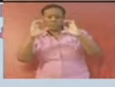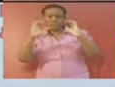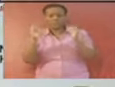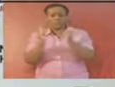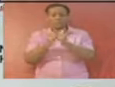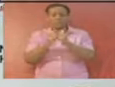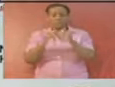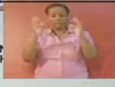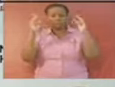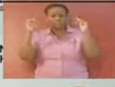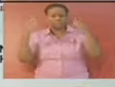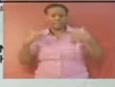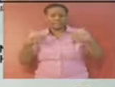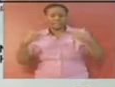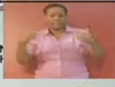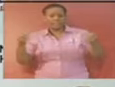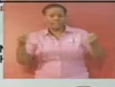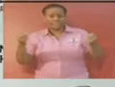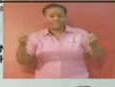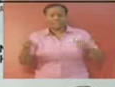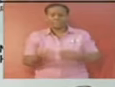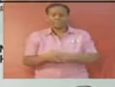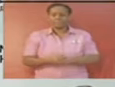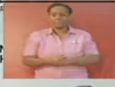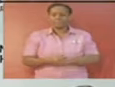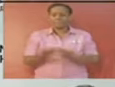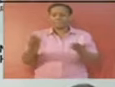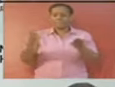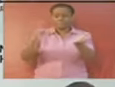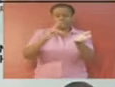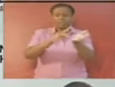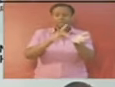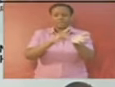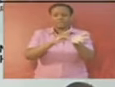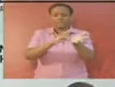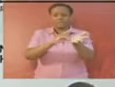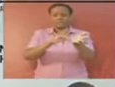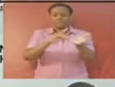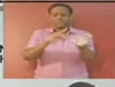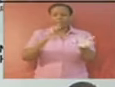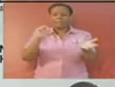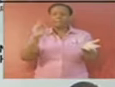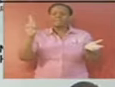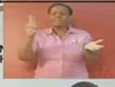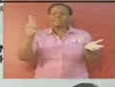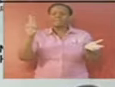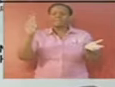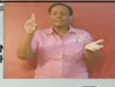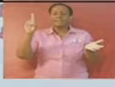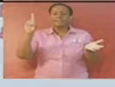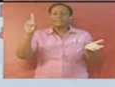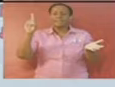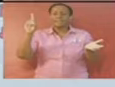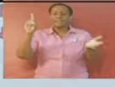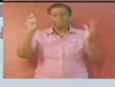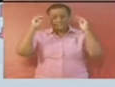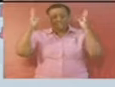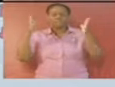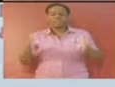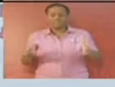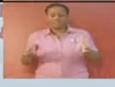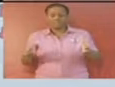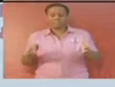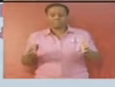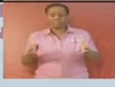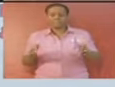Terence Dialsing, Minister of Health, and Dr. Roshan Parasram, Chief Medical Officer. I am Al Alexander, Senior